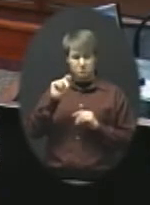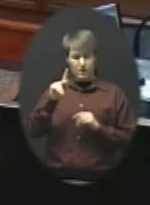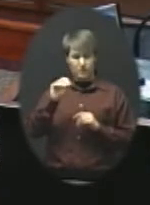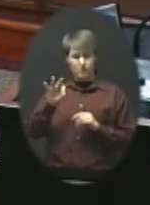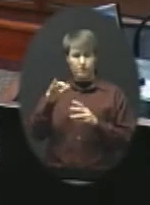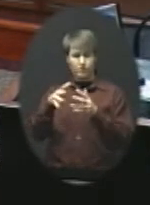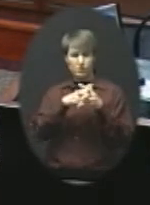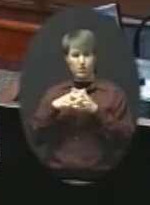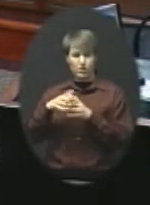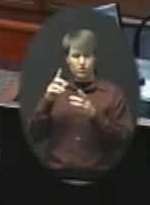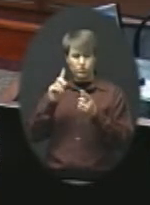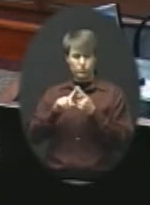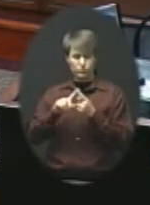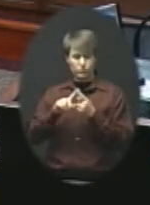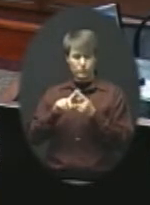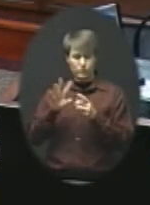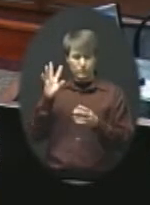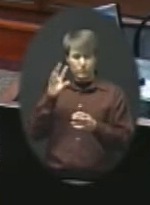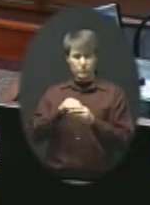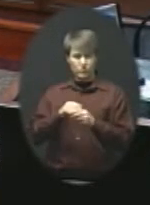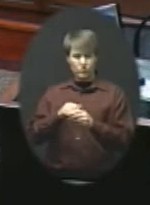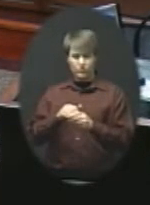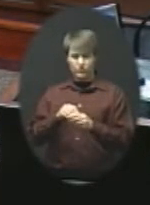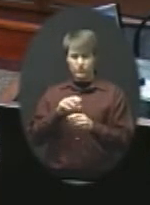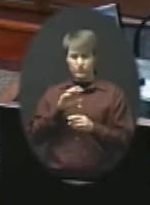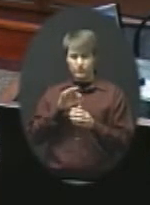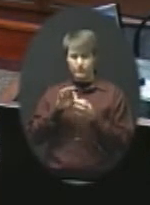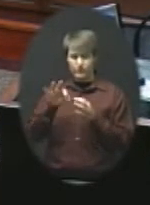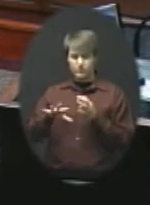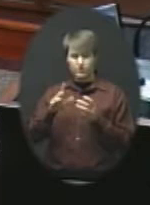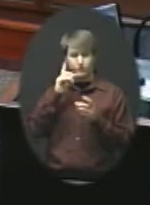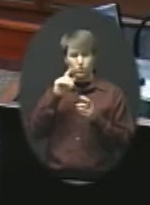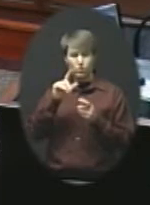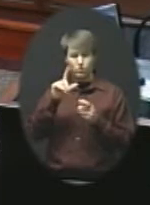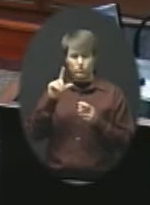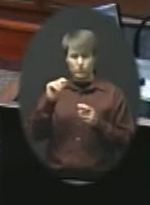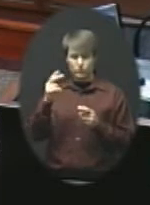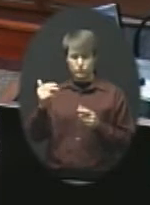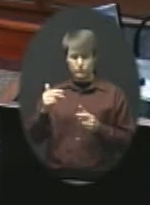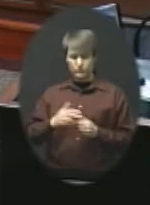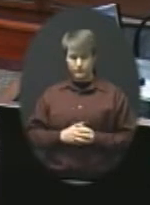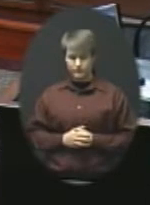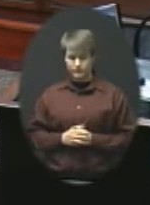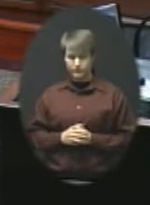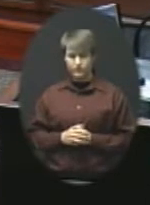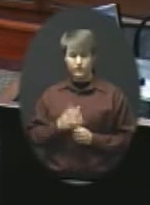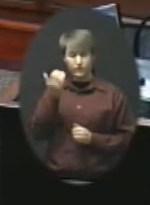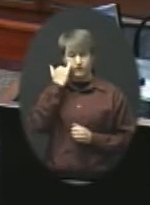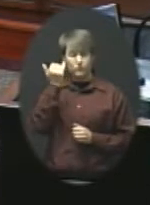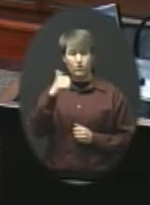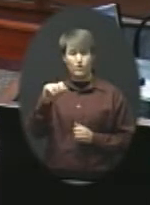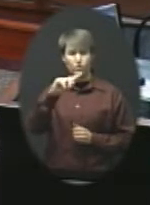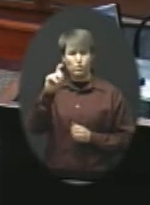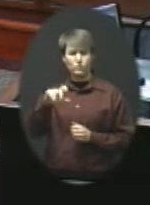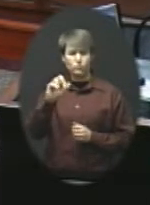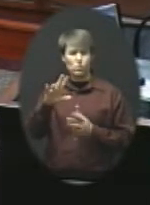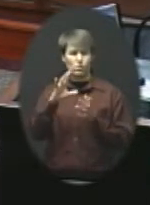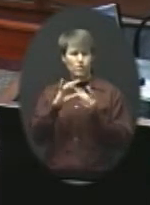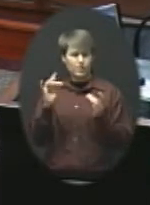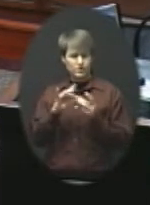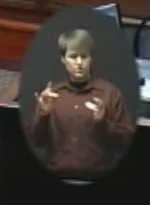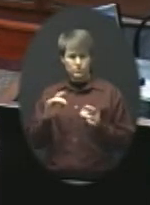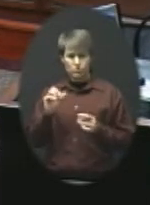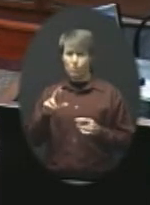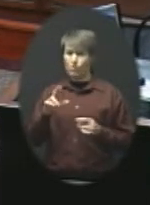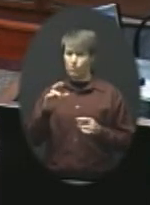to the approved investment institutions for fiscal year 2014. If there are questions or comments,